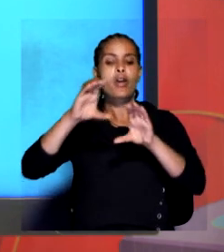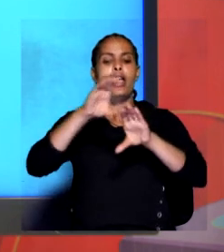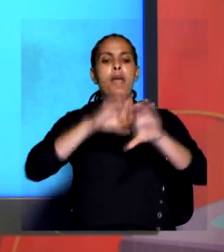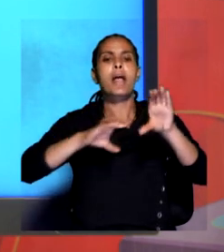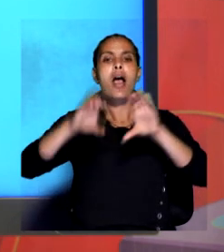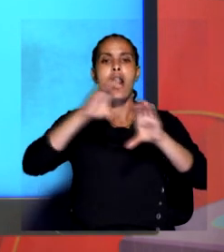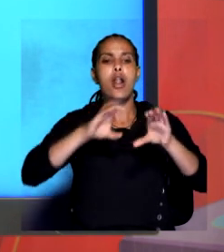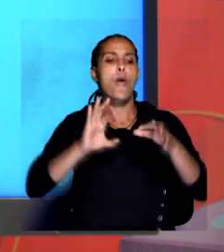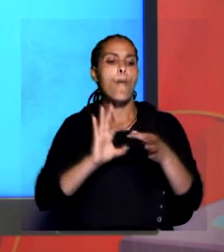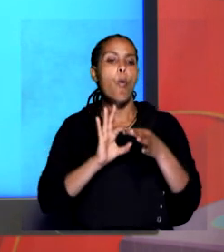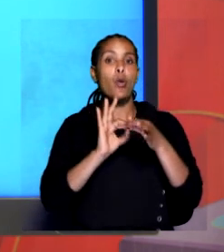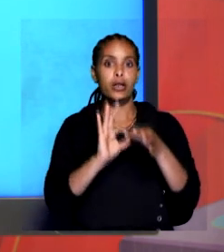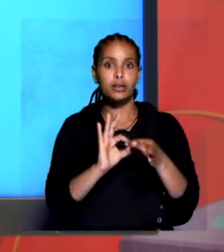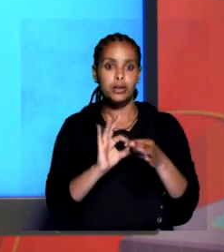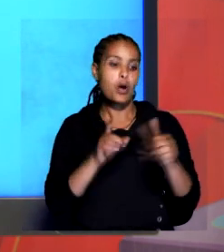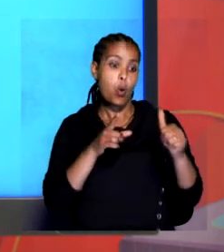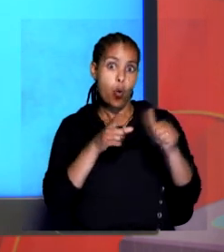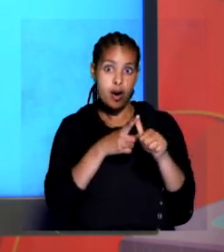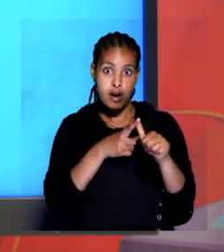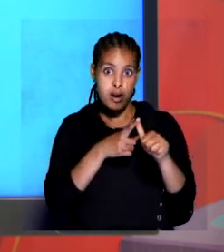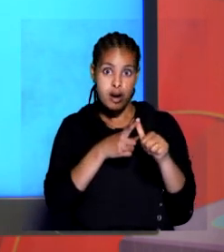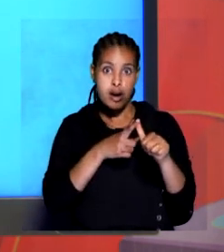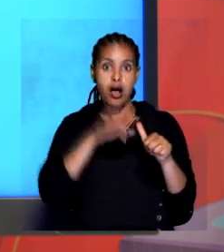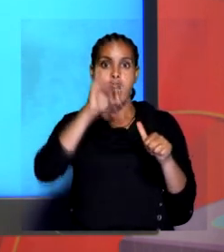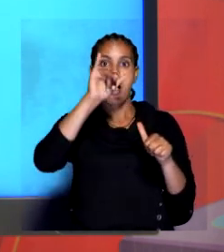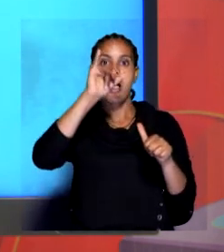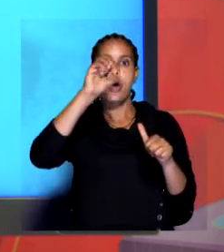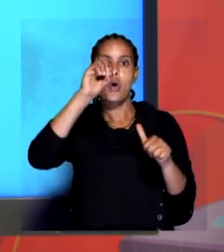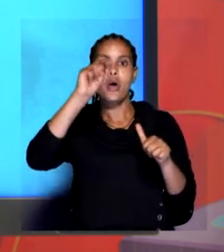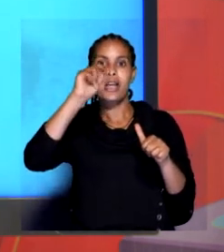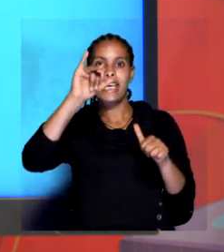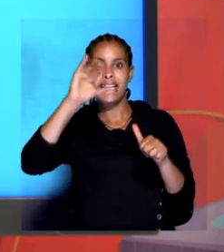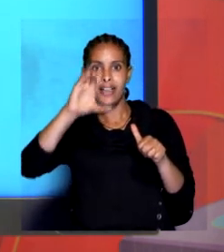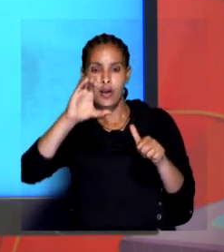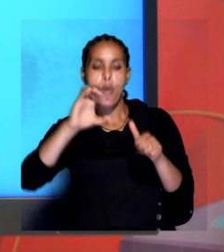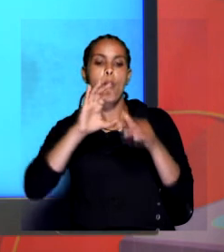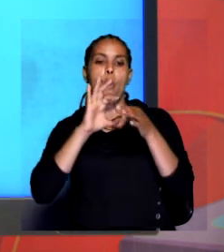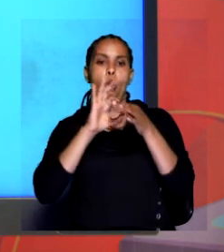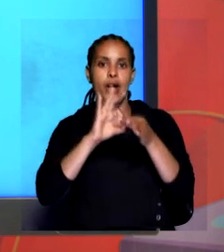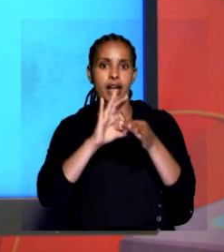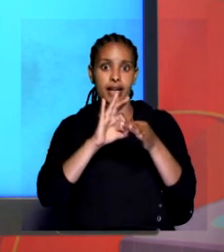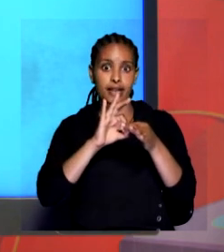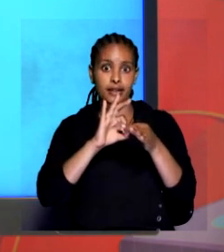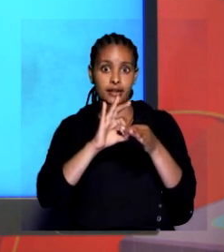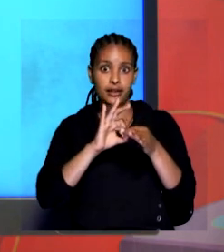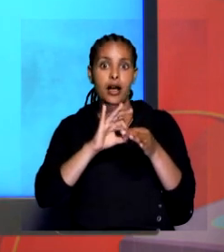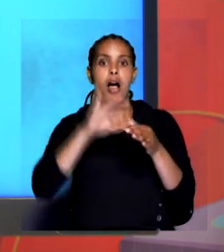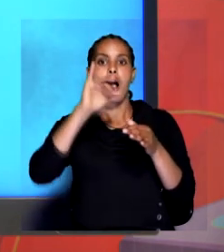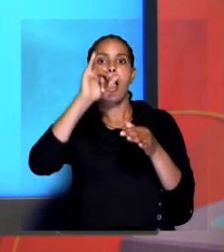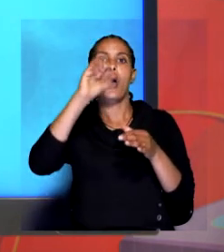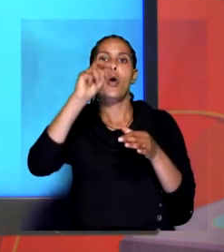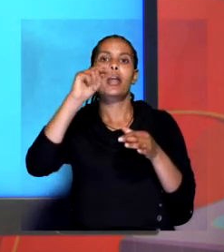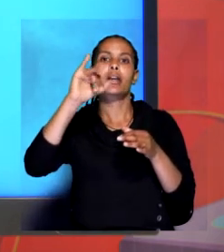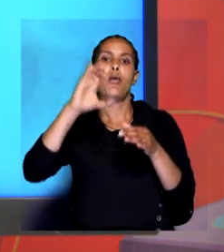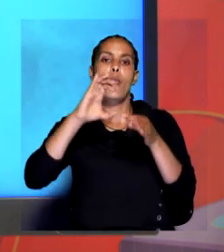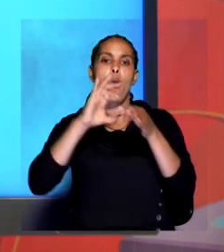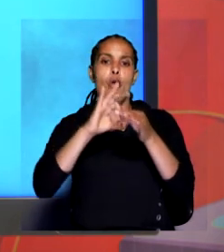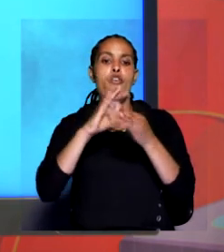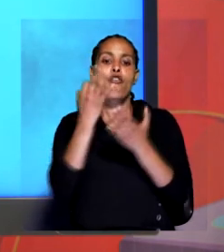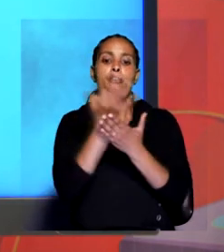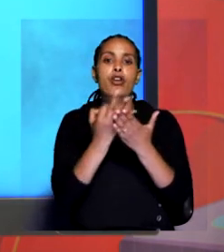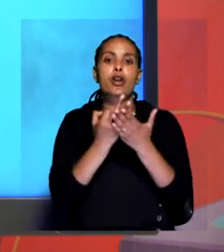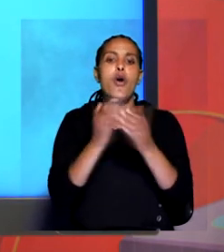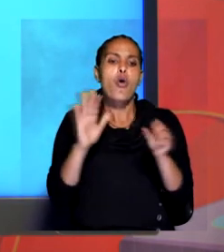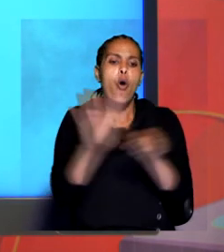chemical bonding. 1, ionic bonding. Ionic bond is formed